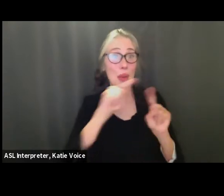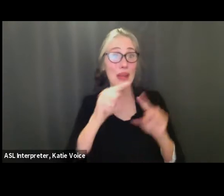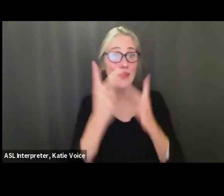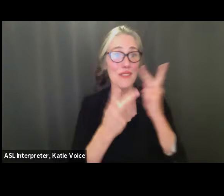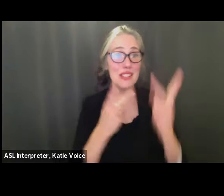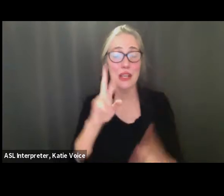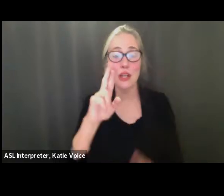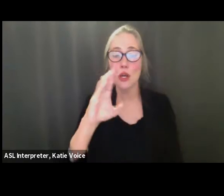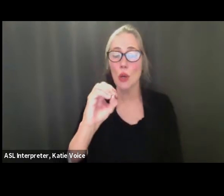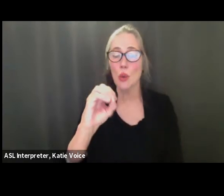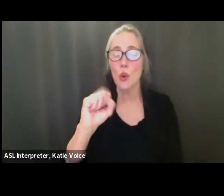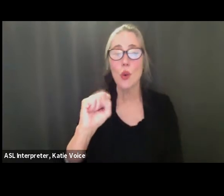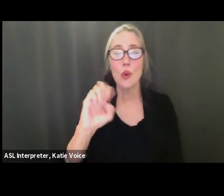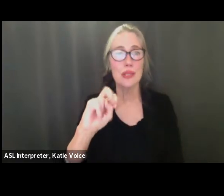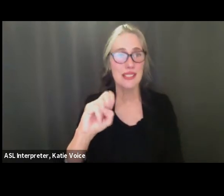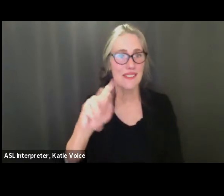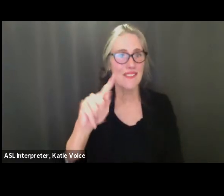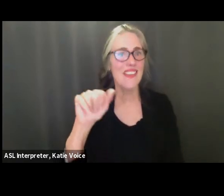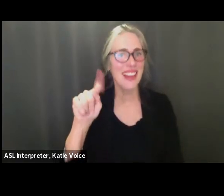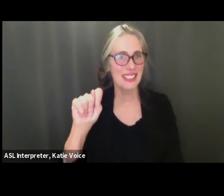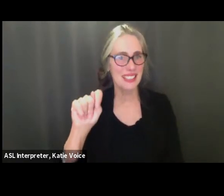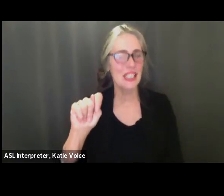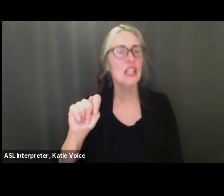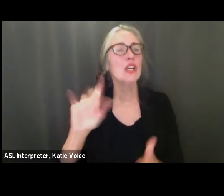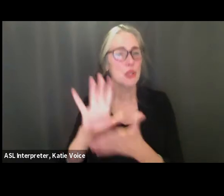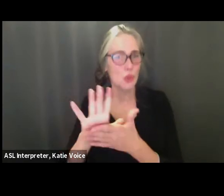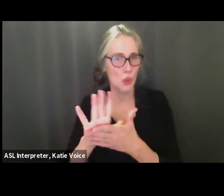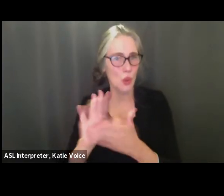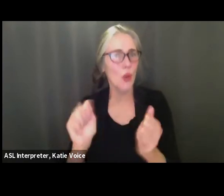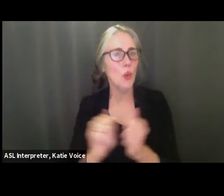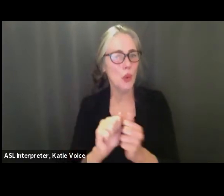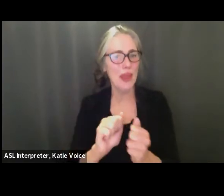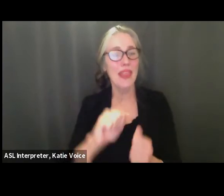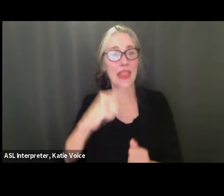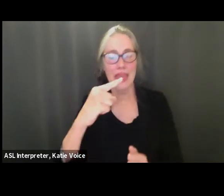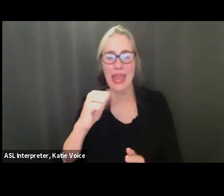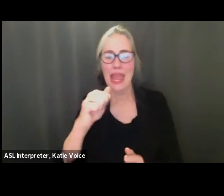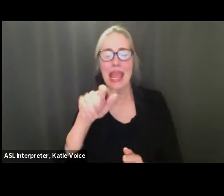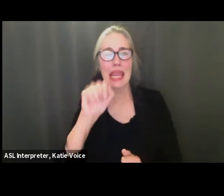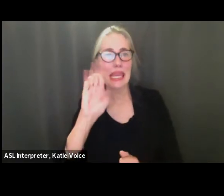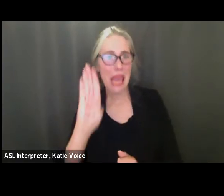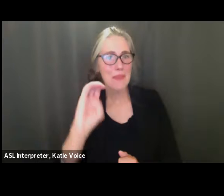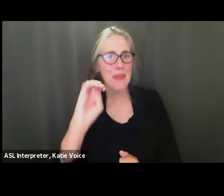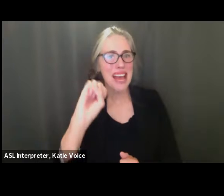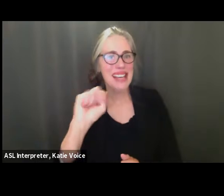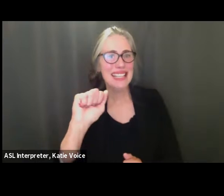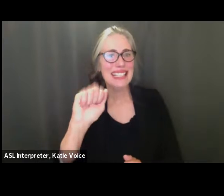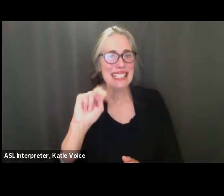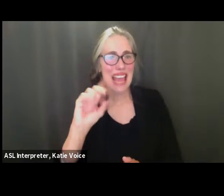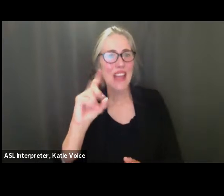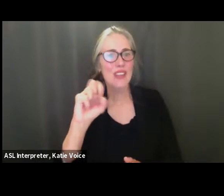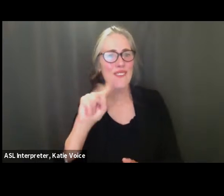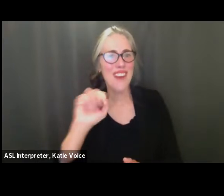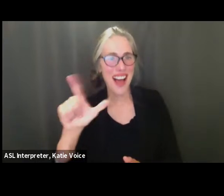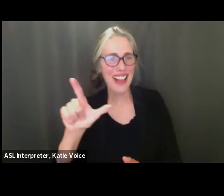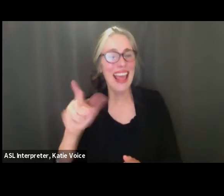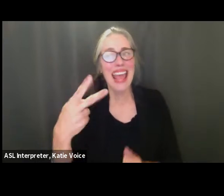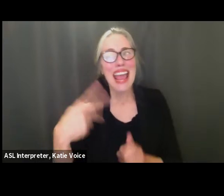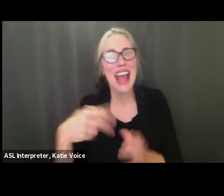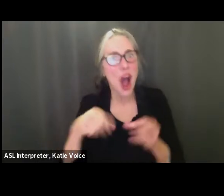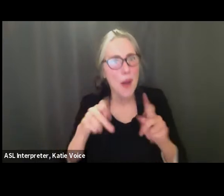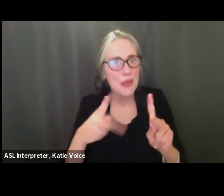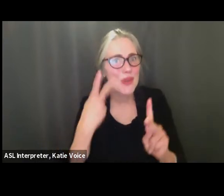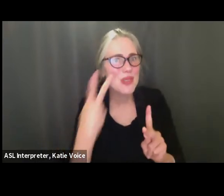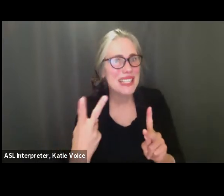Dr. Maldonado, and Principal Gabe Sandoval gave us a great tour, an opportunity to see the students, the